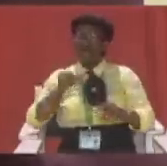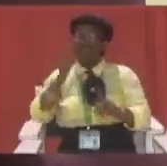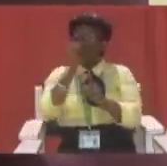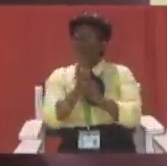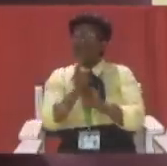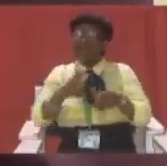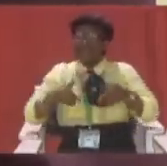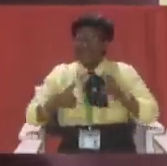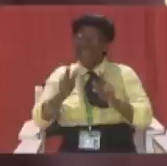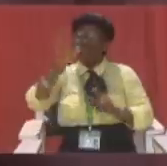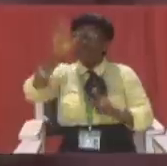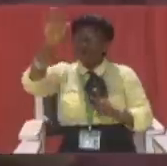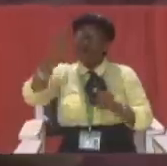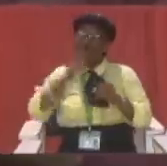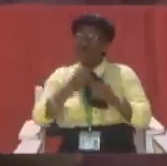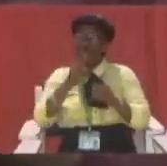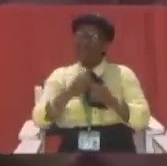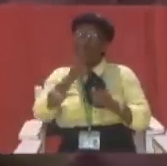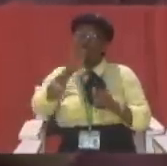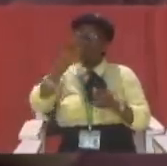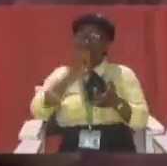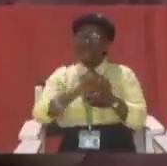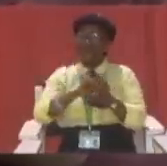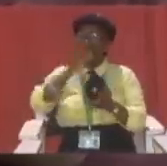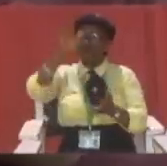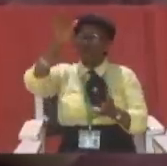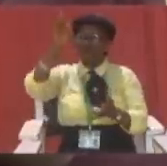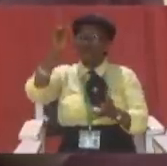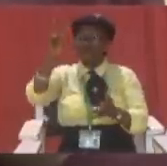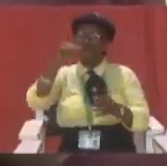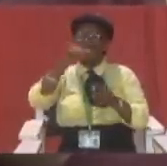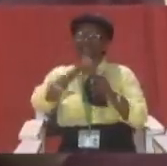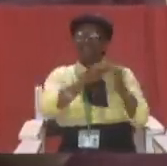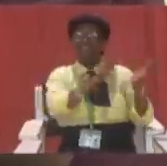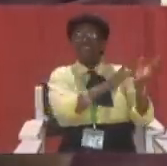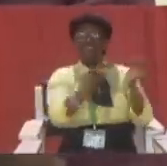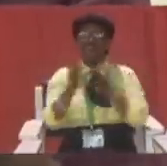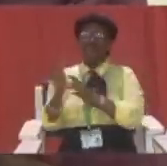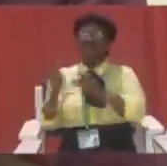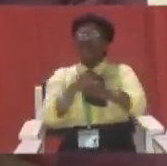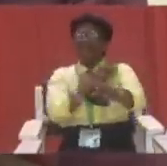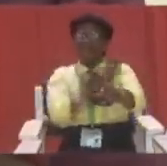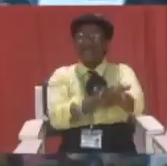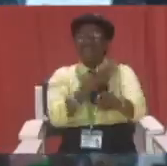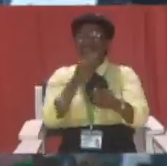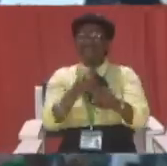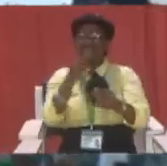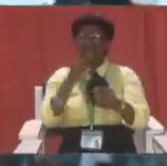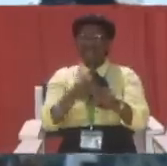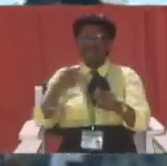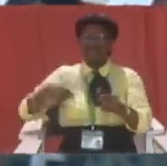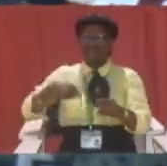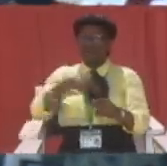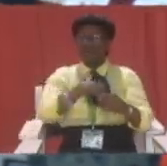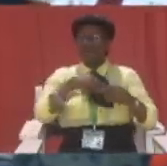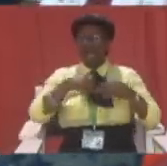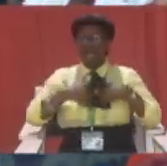glorified. In Jesus' mighty name, we have prayed.